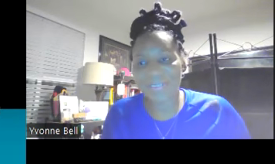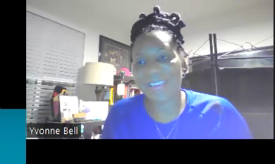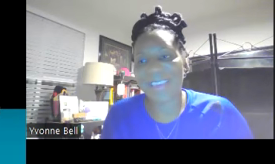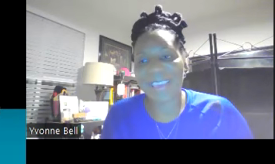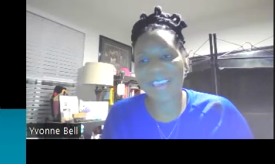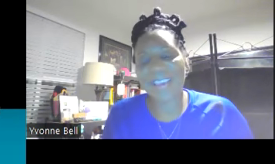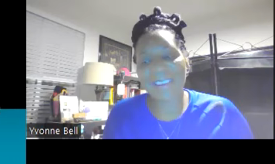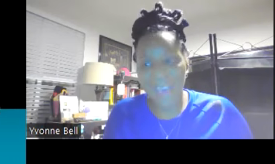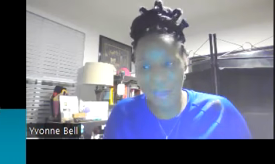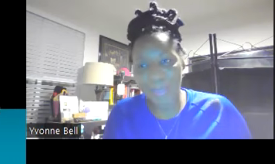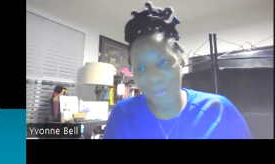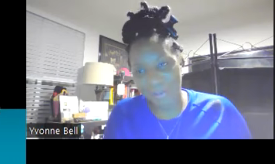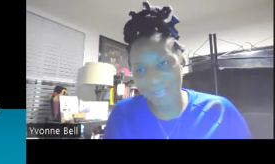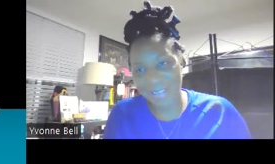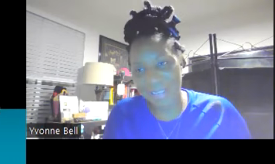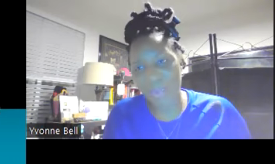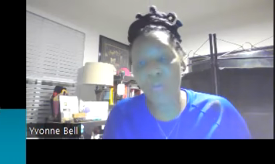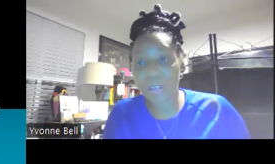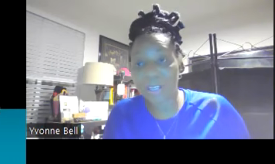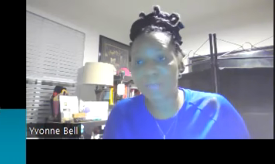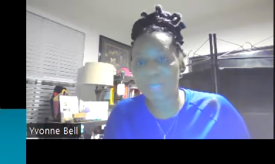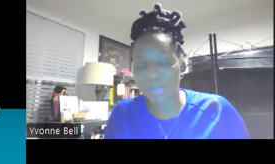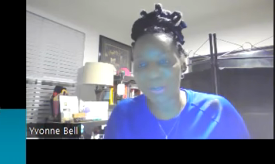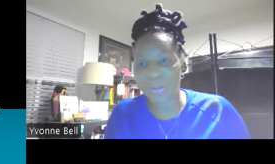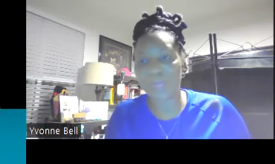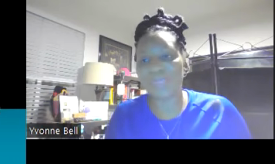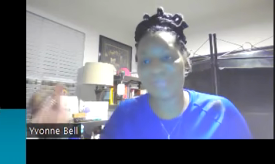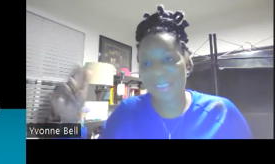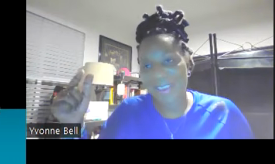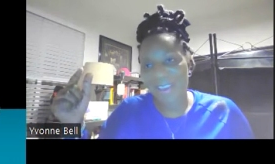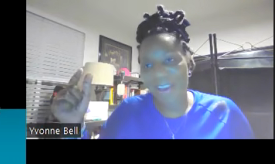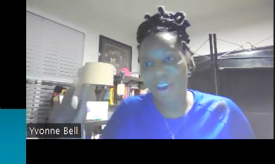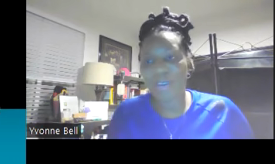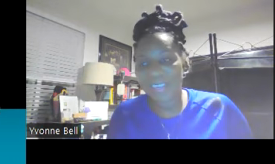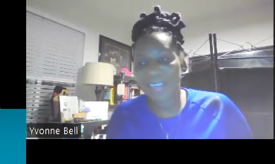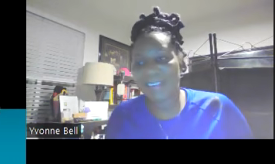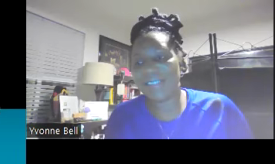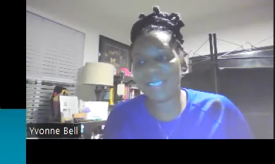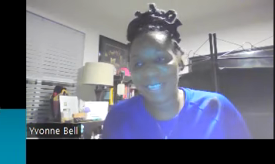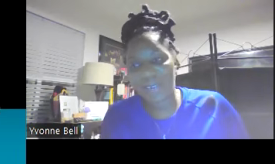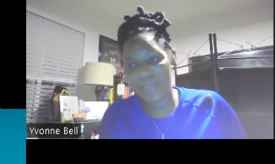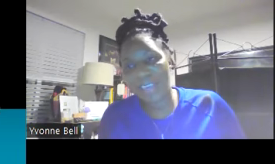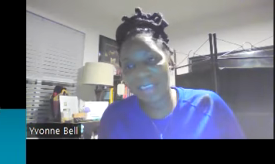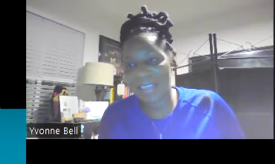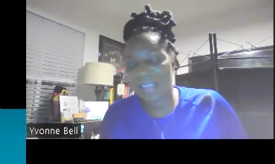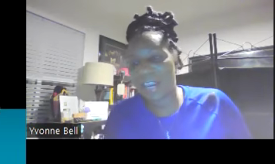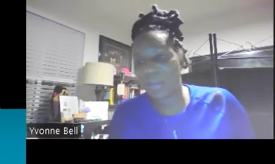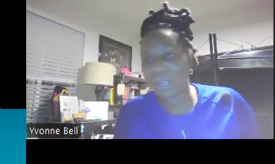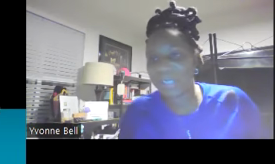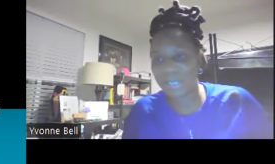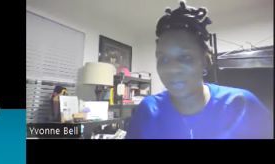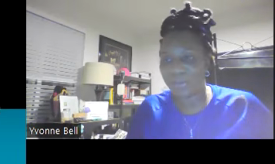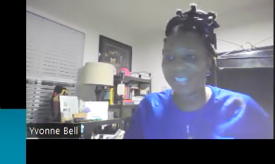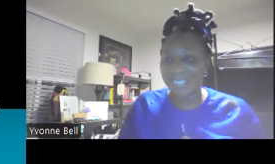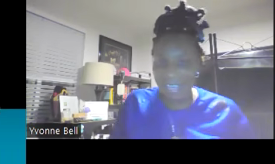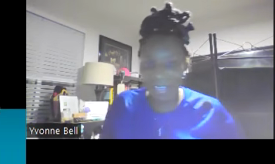Hello and happy Thursday. Welcome to all things DMV that I'm